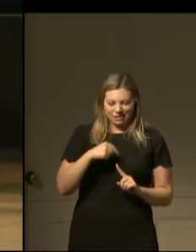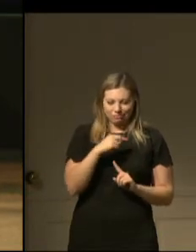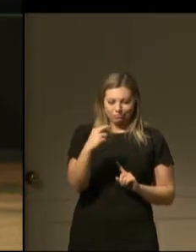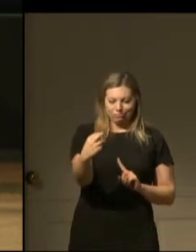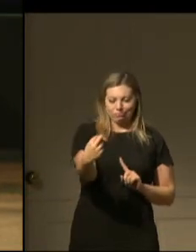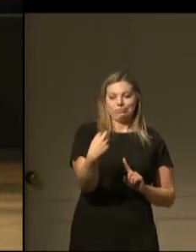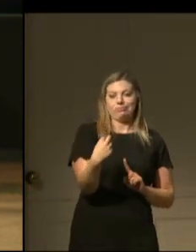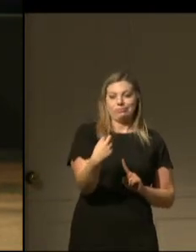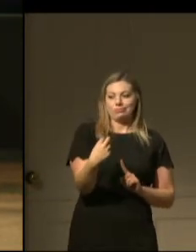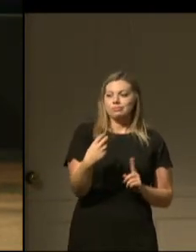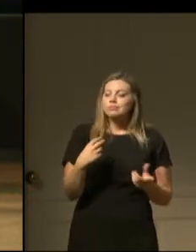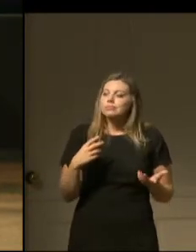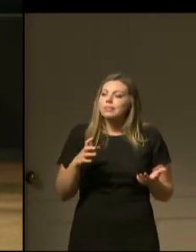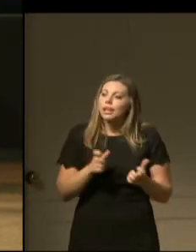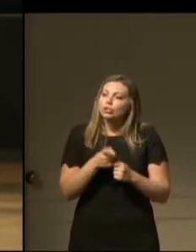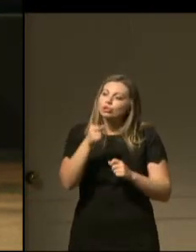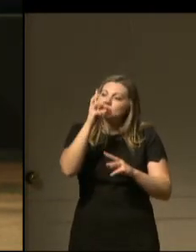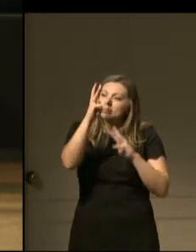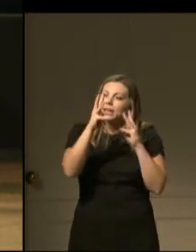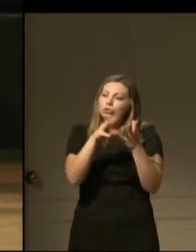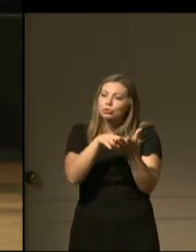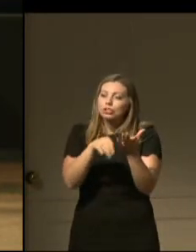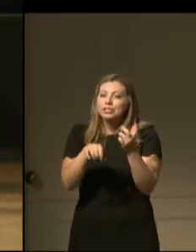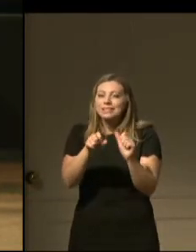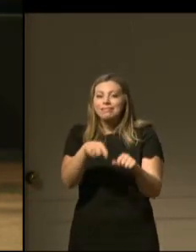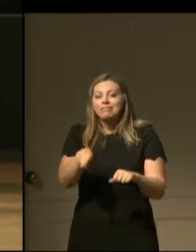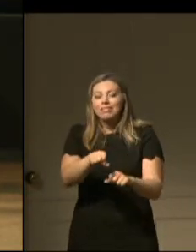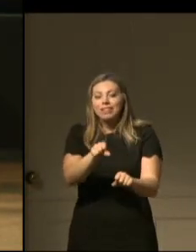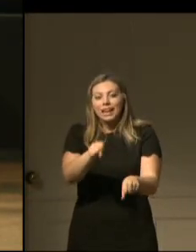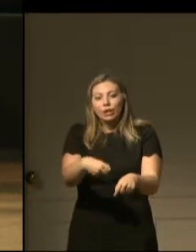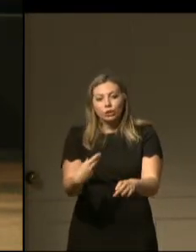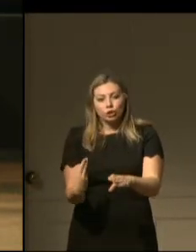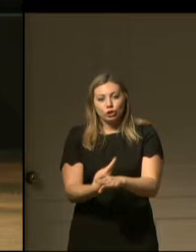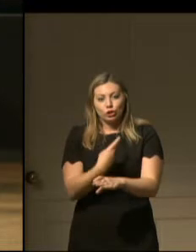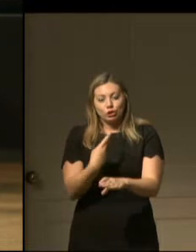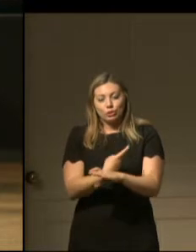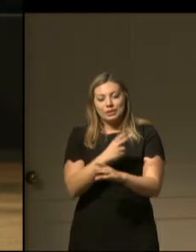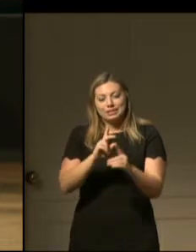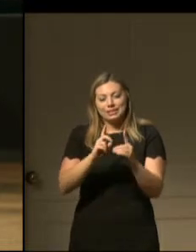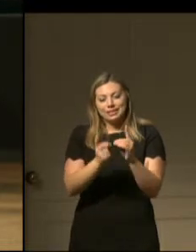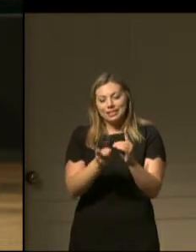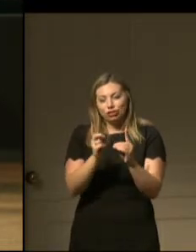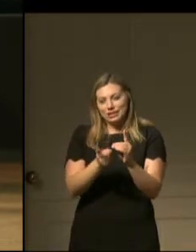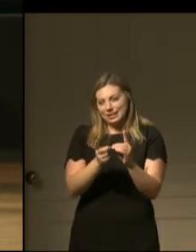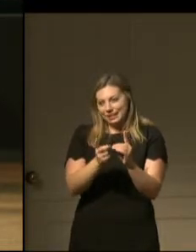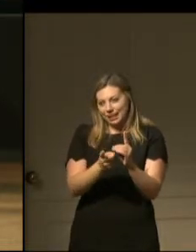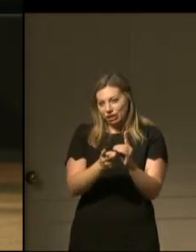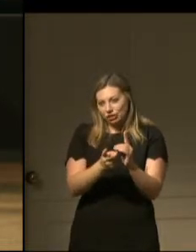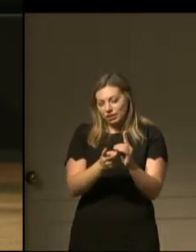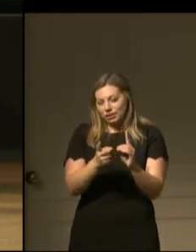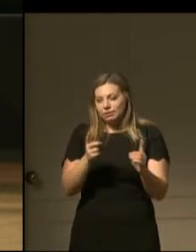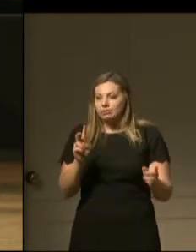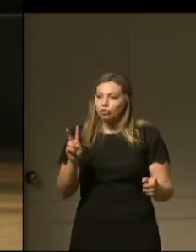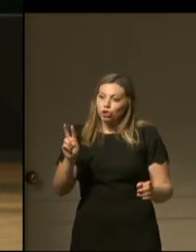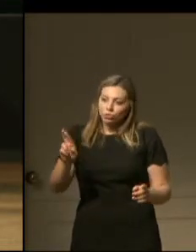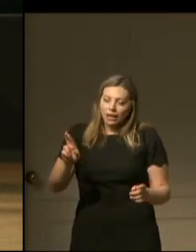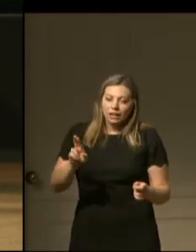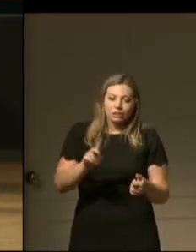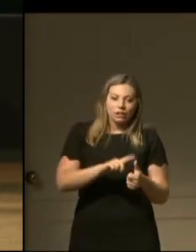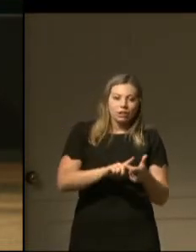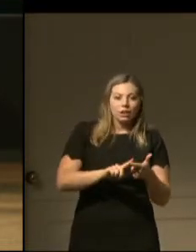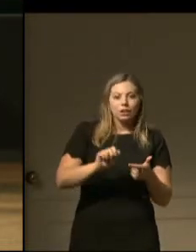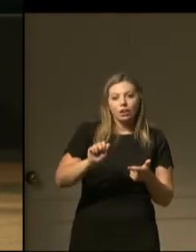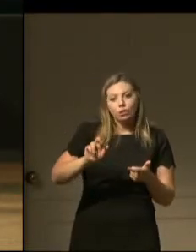how do you imagine students can use digitization, virtual reality,